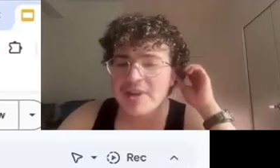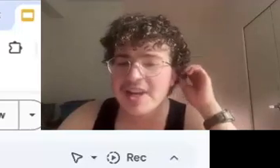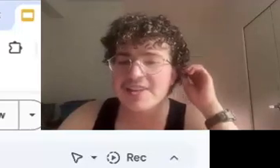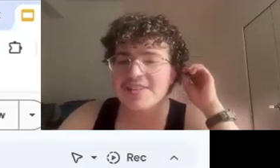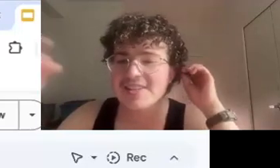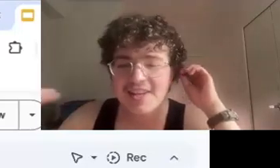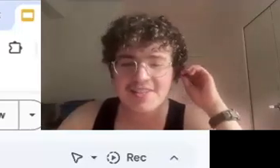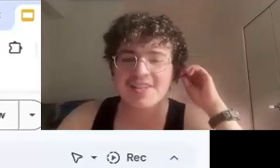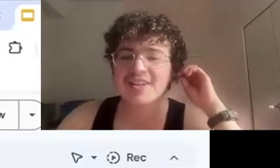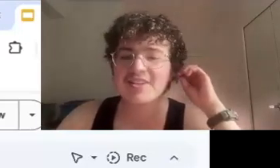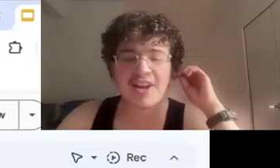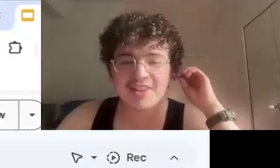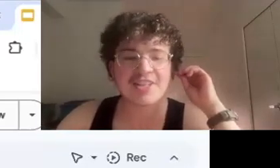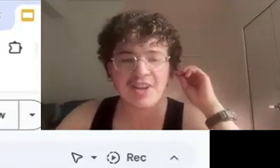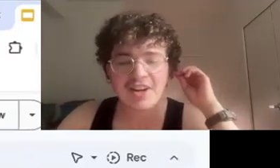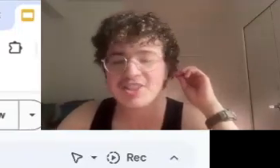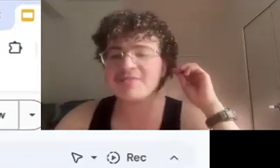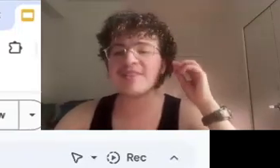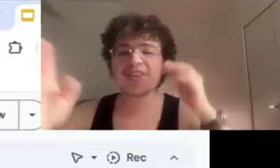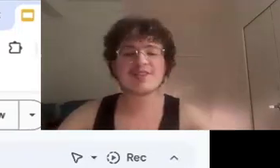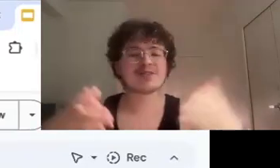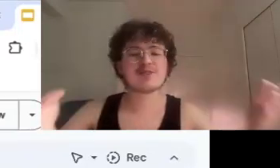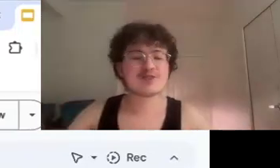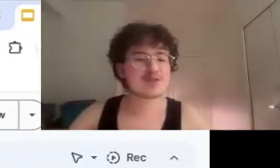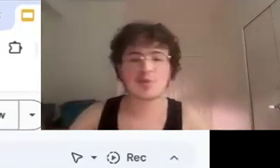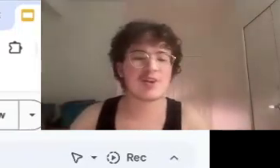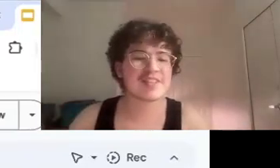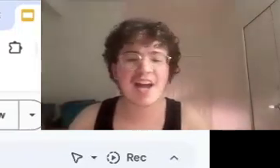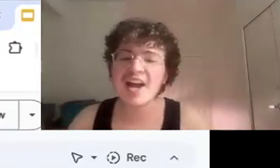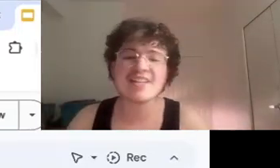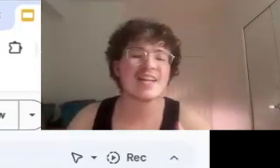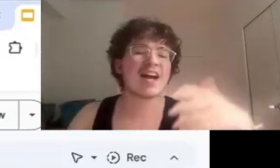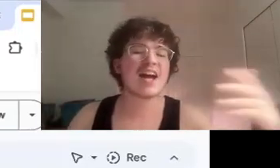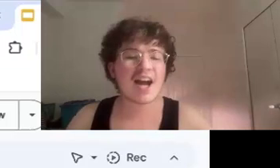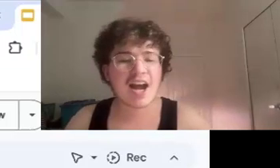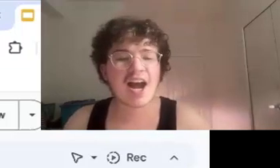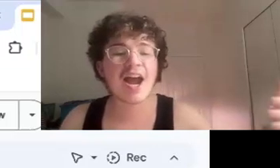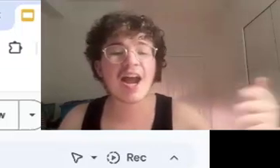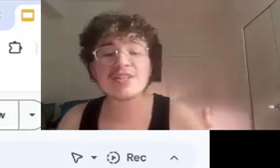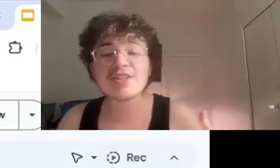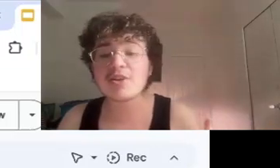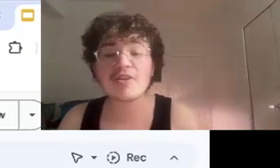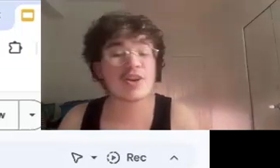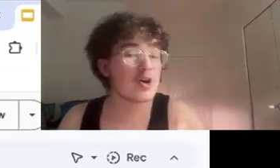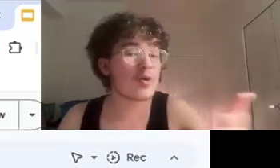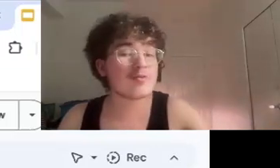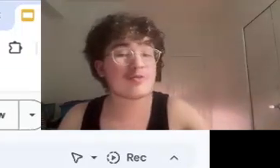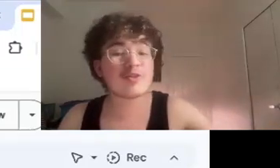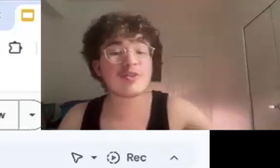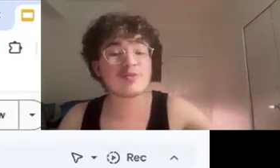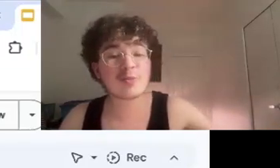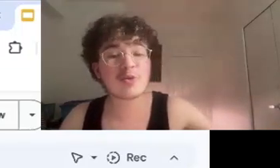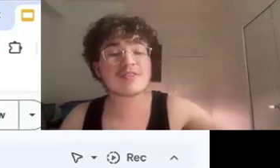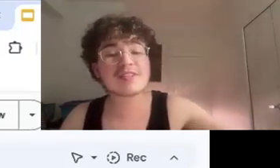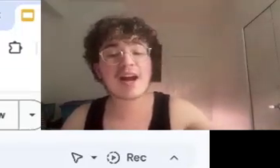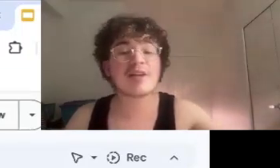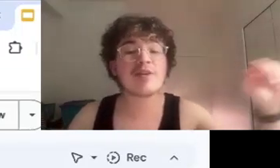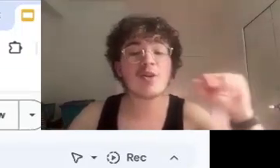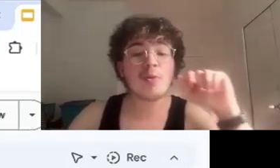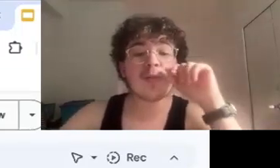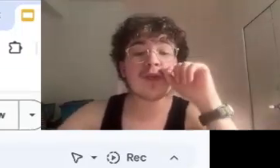the functions that existed under the earlier laws. And the MDSO